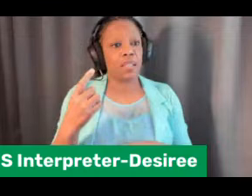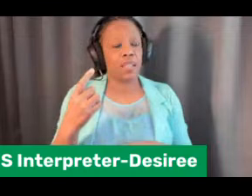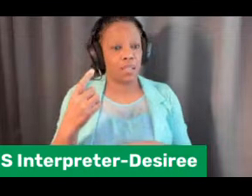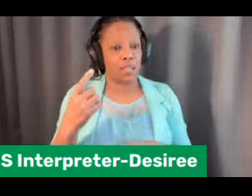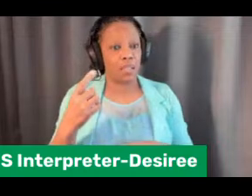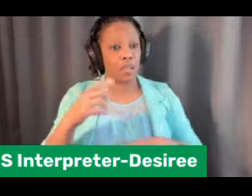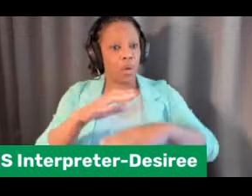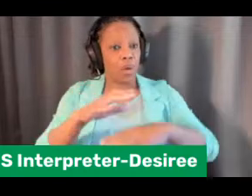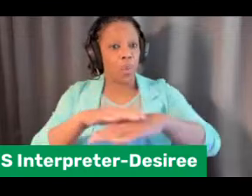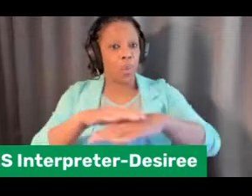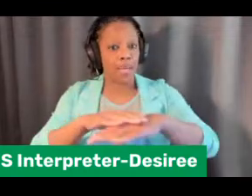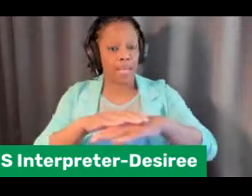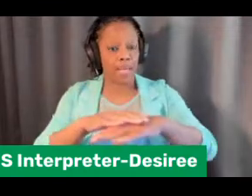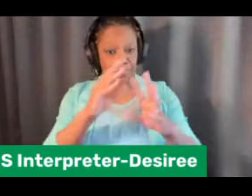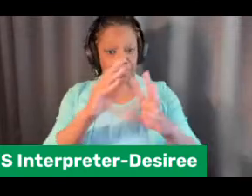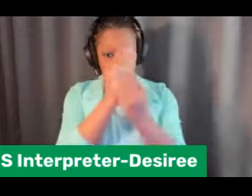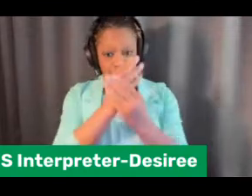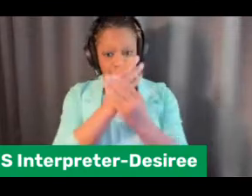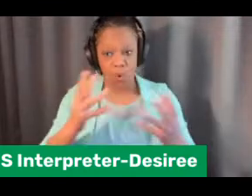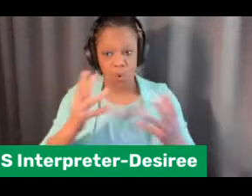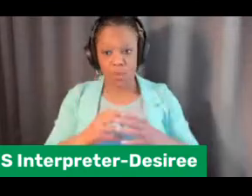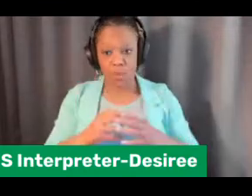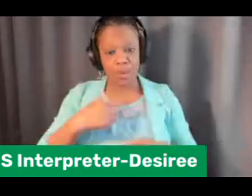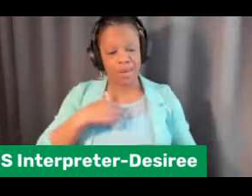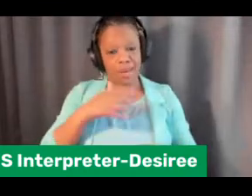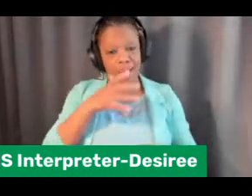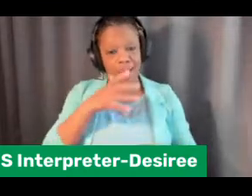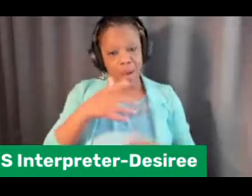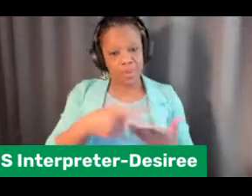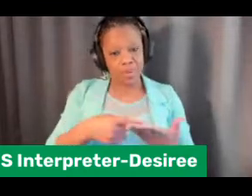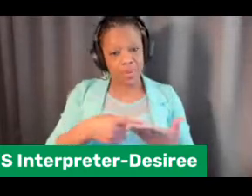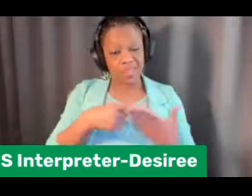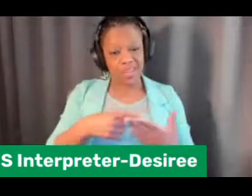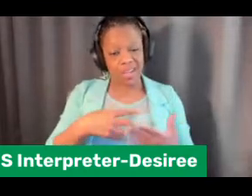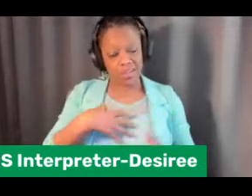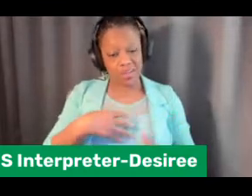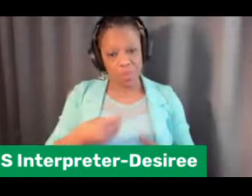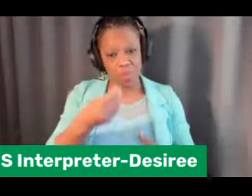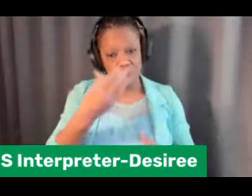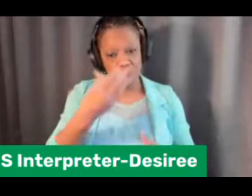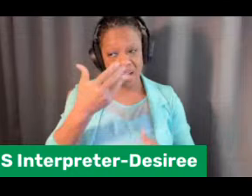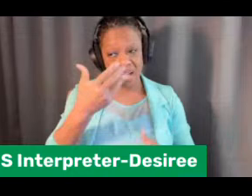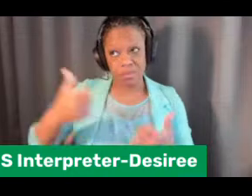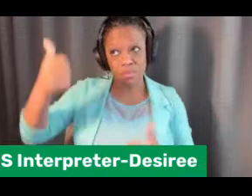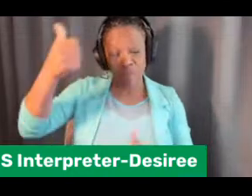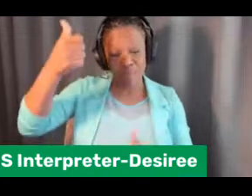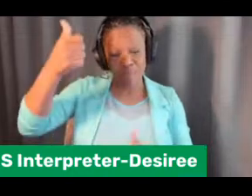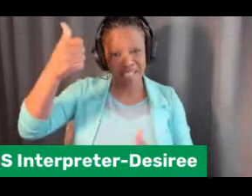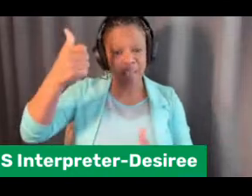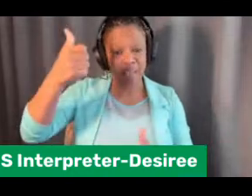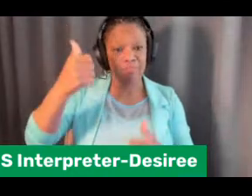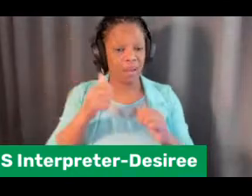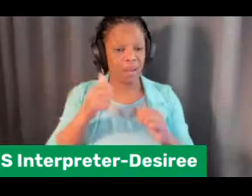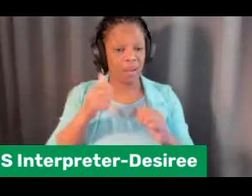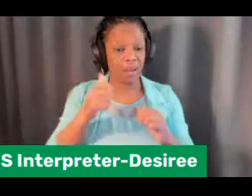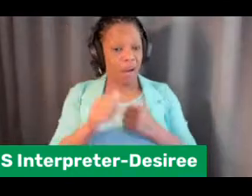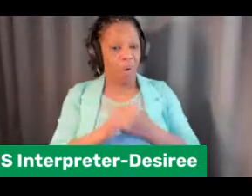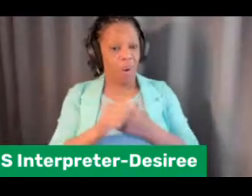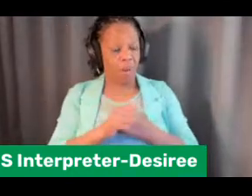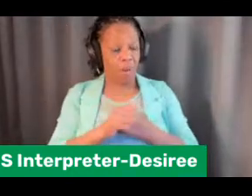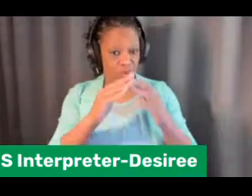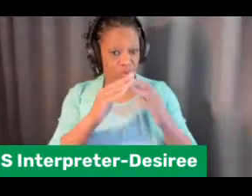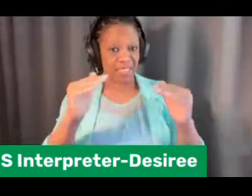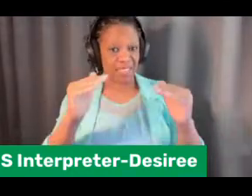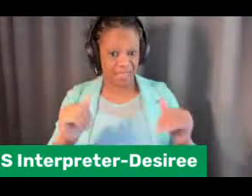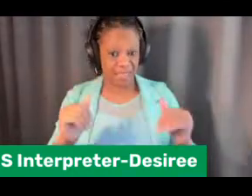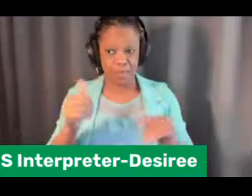be talking about white supremacy and capitalism and patriarchy as harmful systems today. This might bring